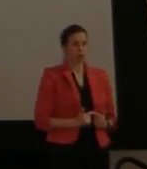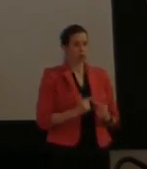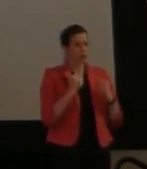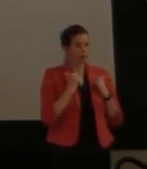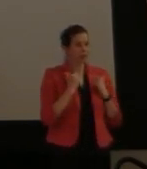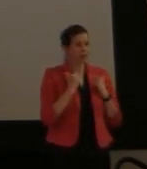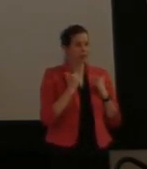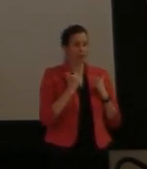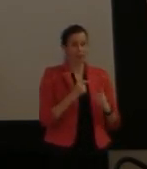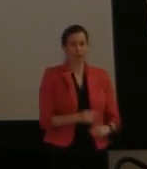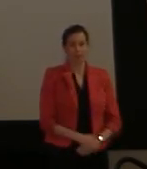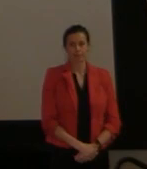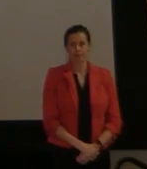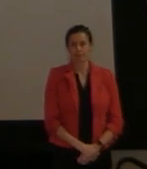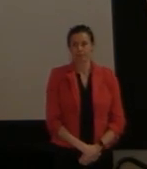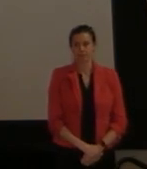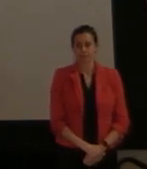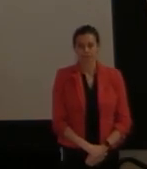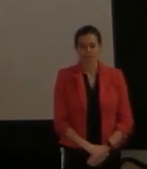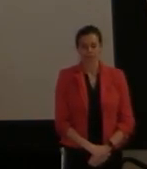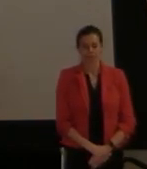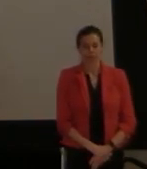this later.